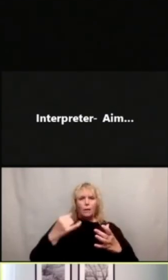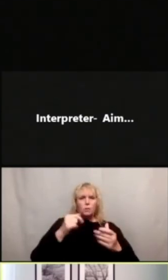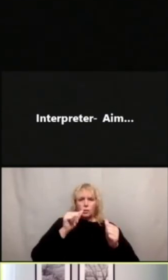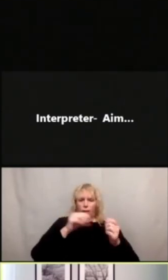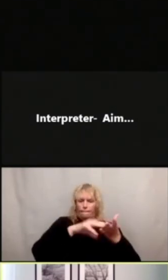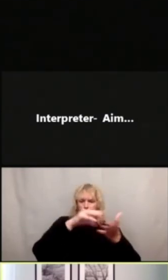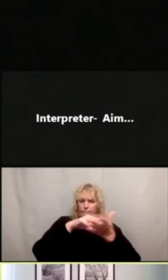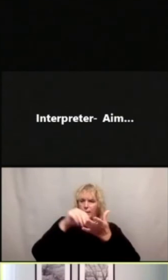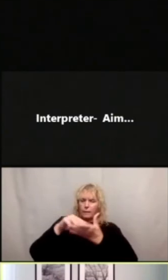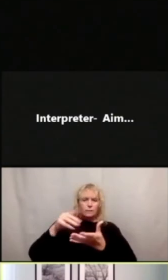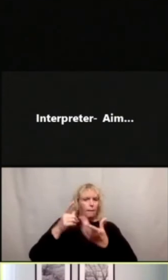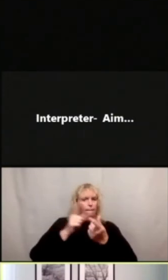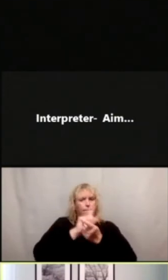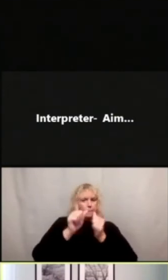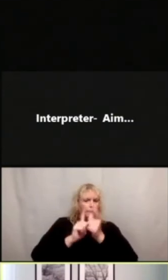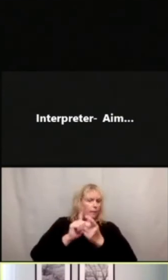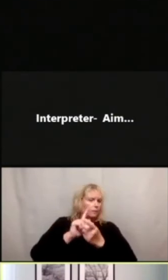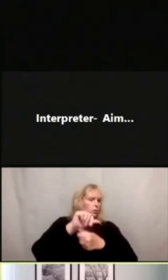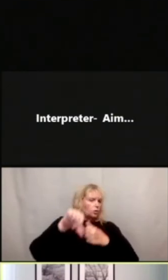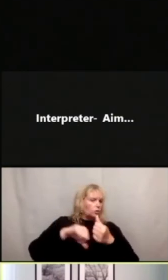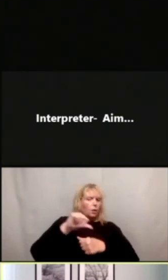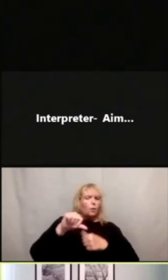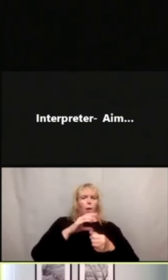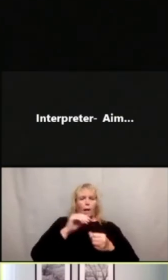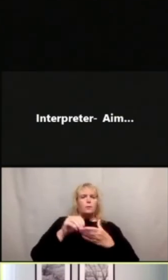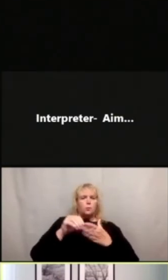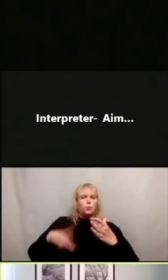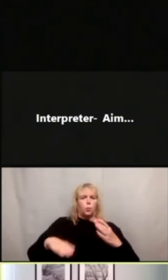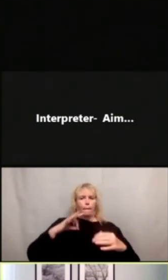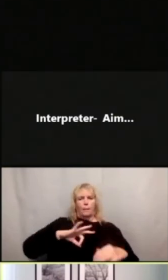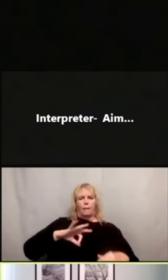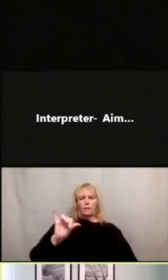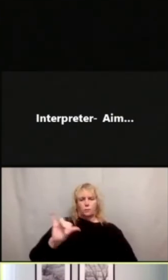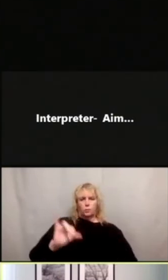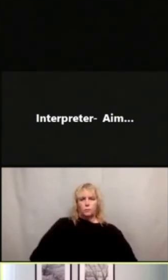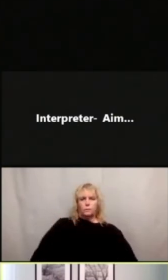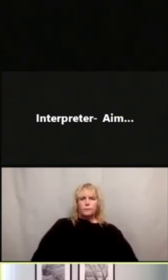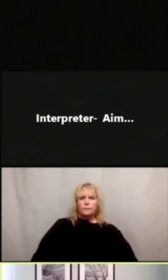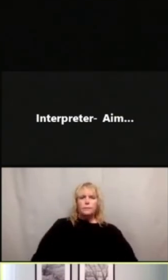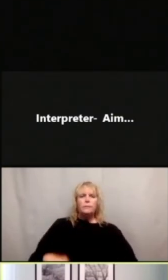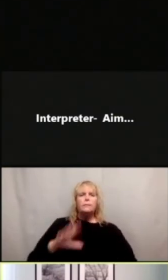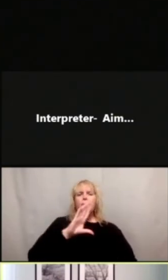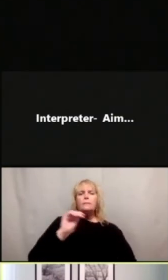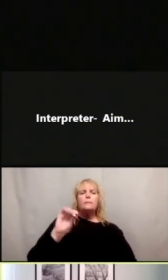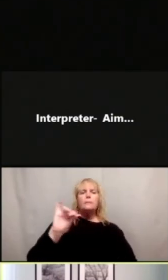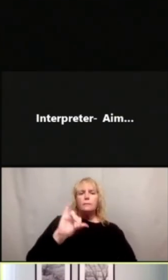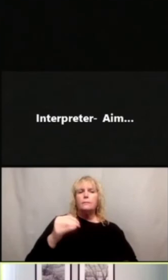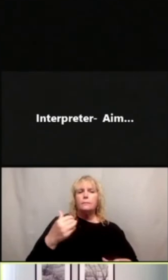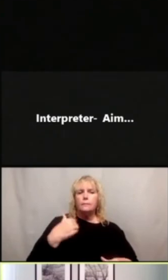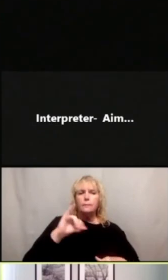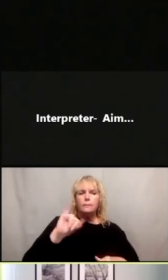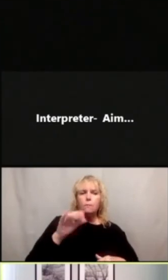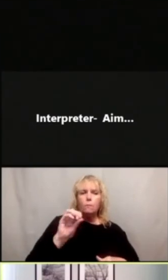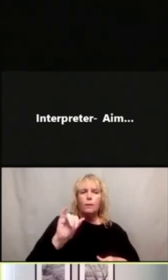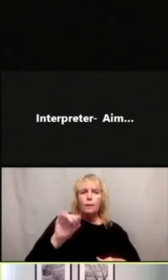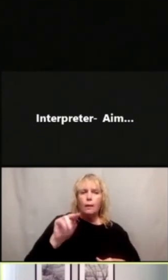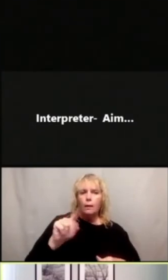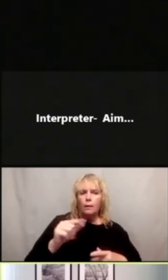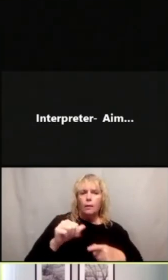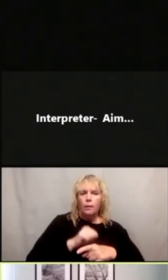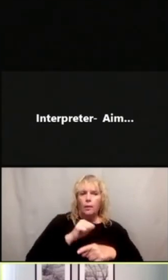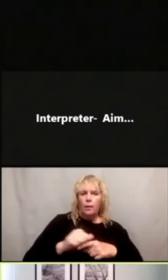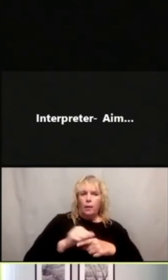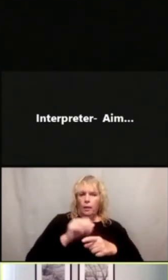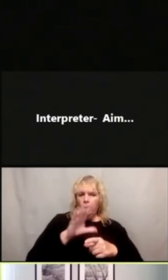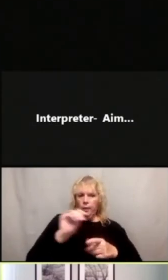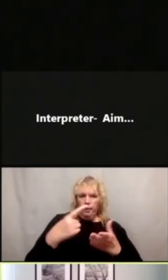students. And then the students benefited as well. And then also having joint trainings or discussions between healthcare staff and